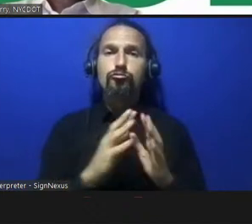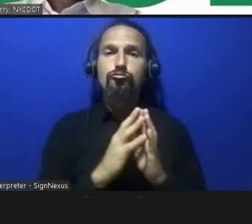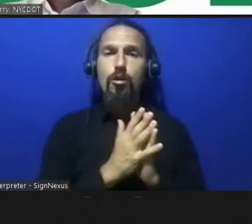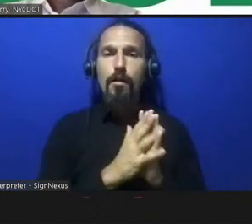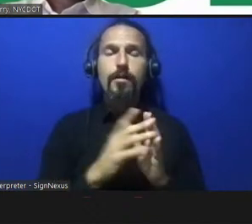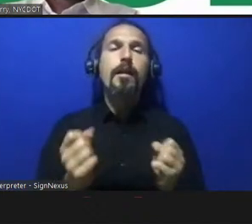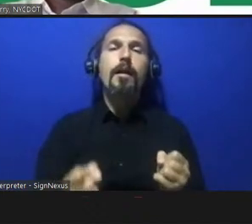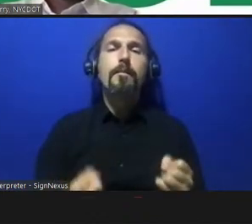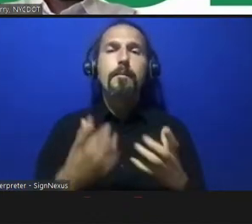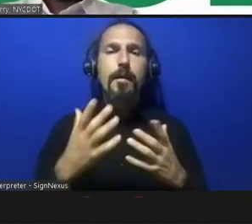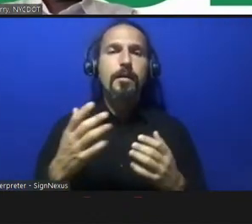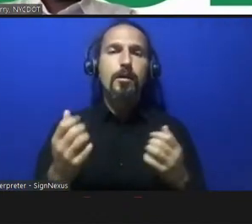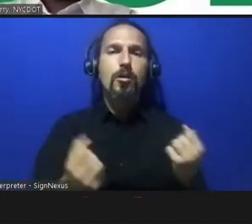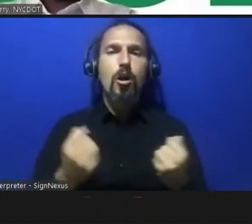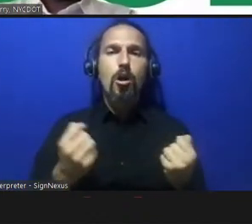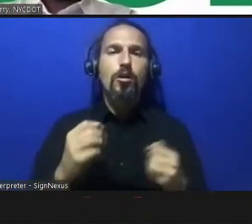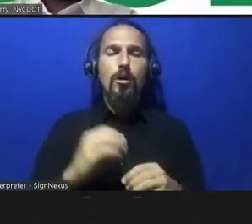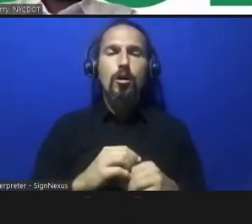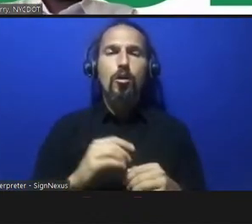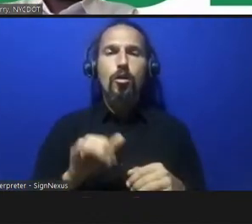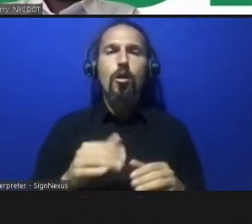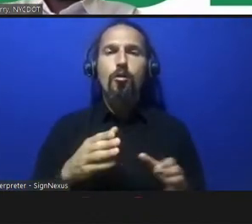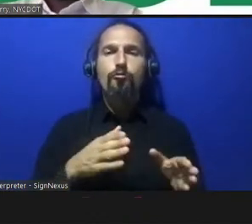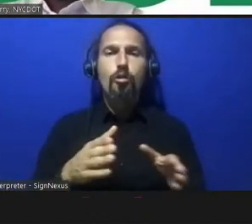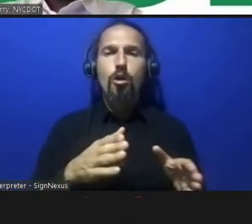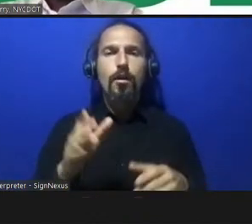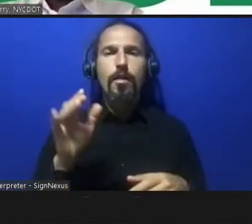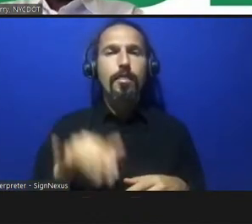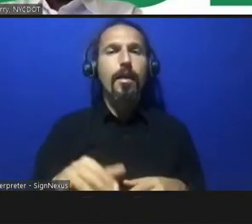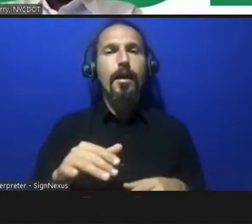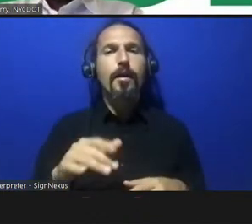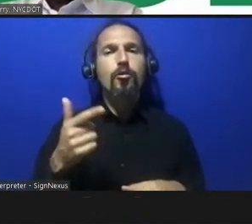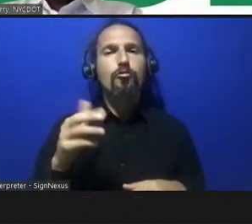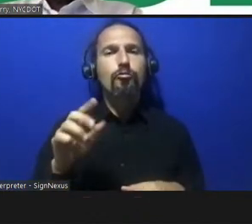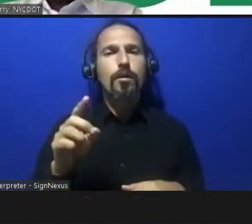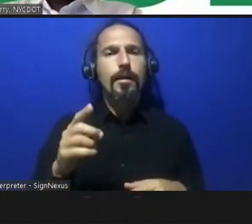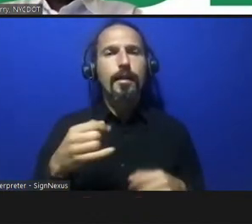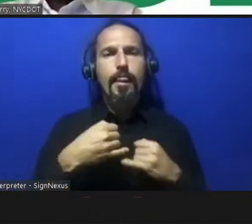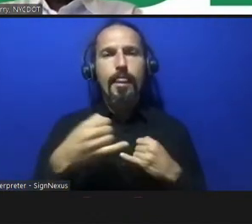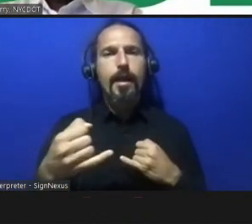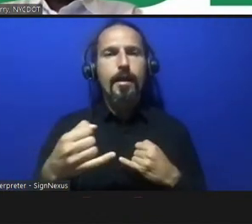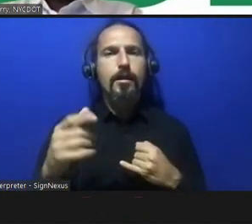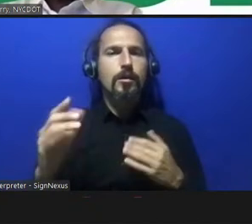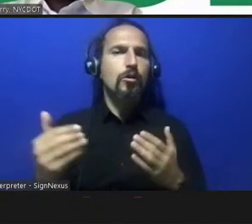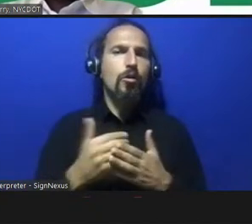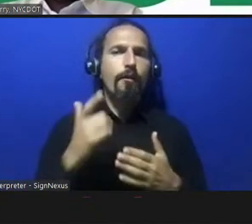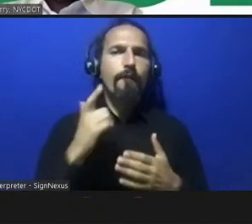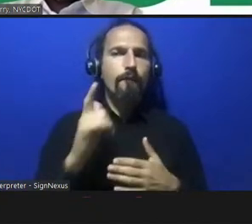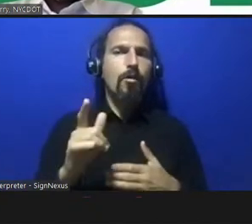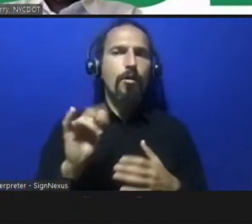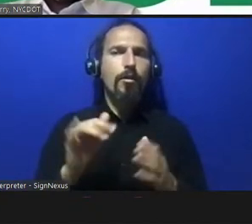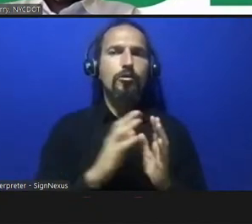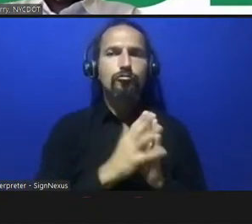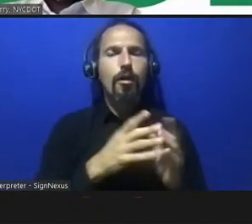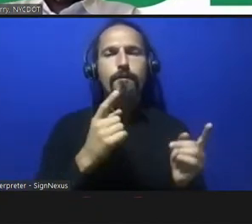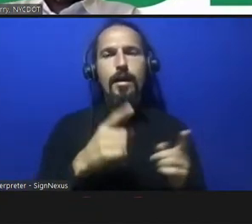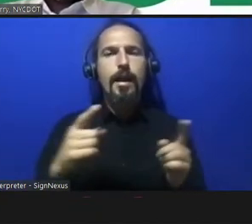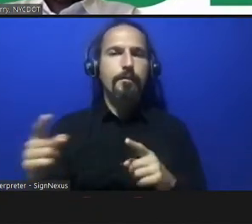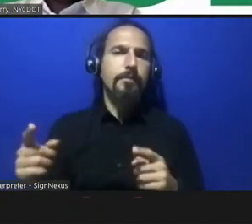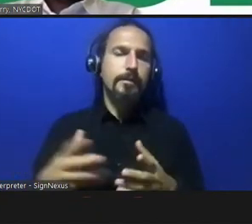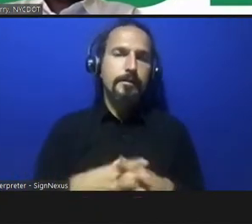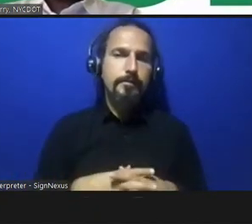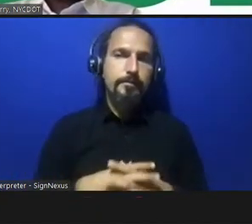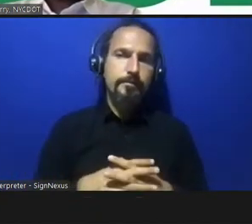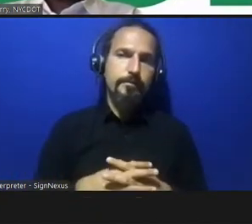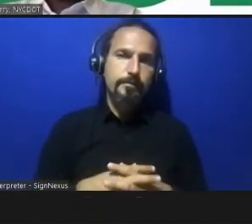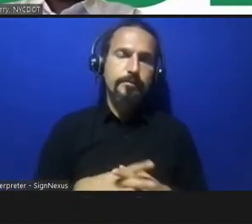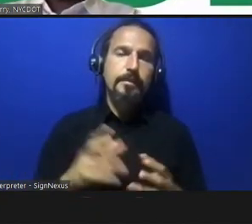vehicles on the road it's really the new ground the grid line that's created on the road that's like making these traffics happening um you